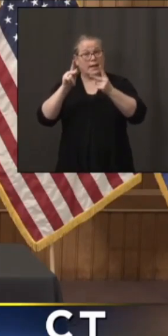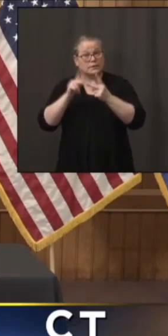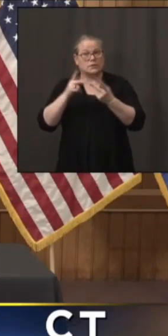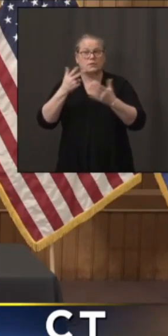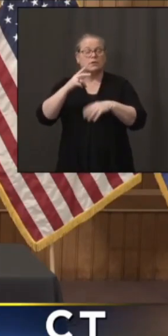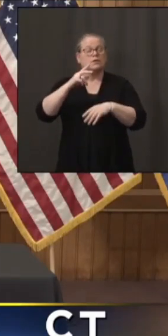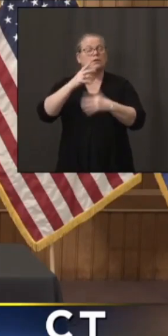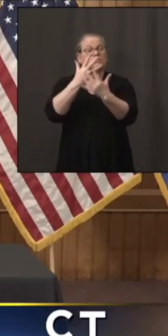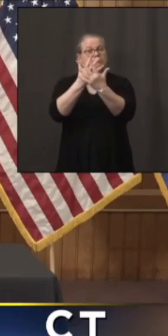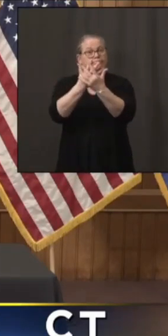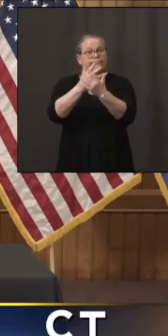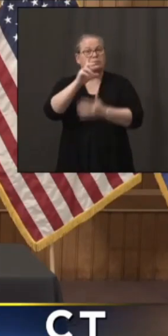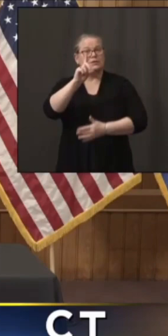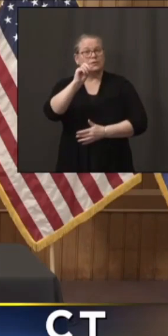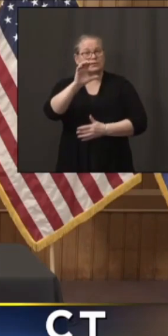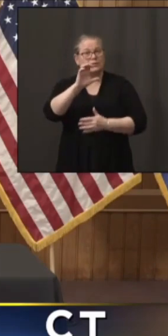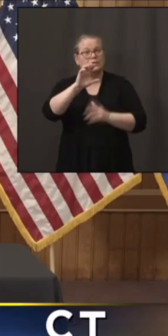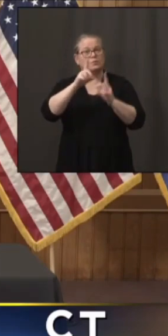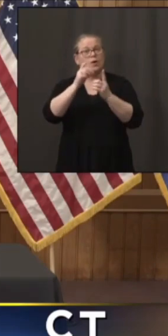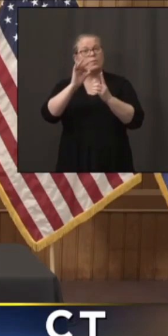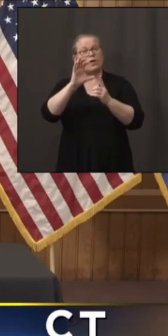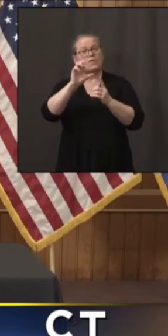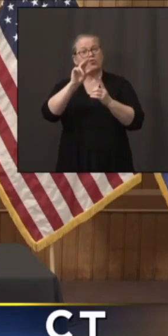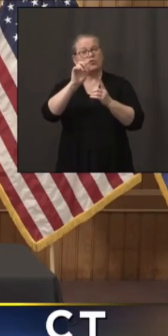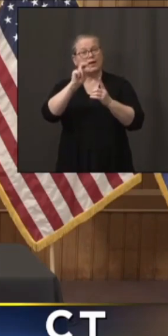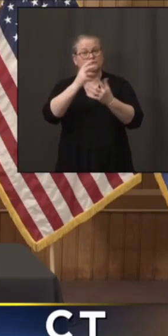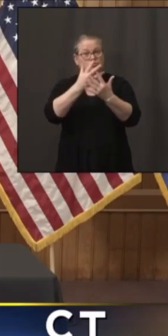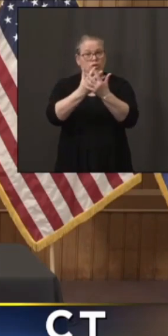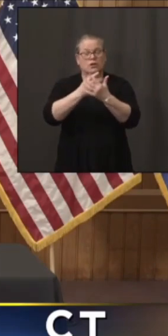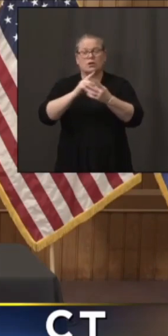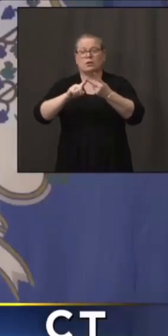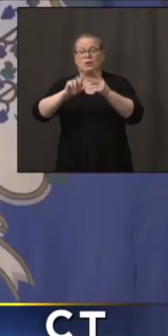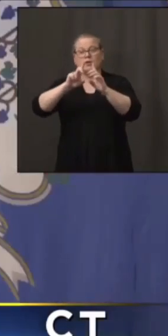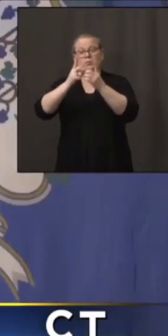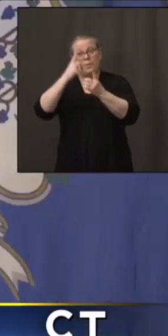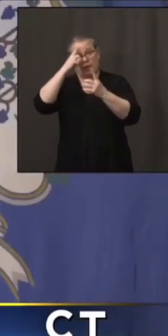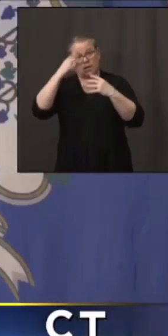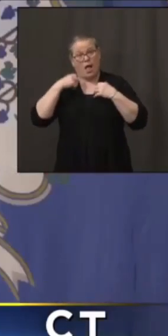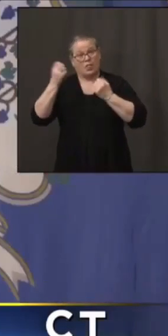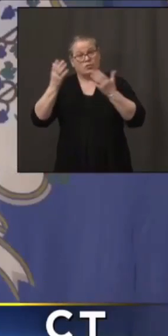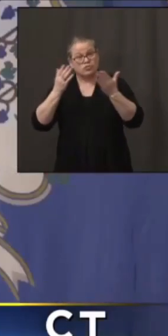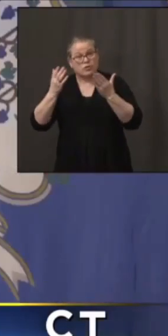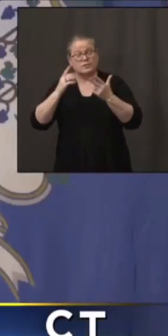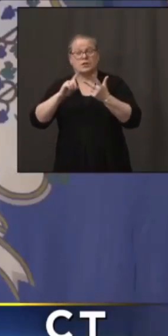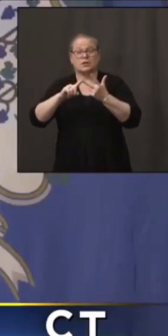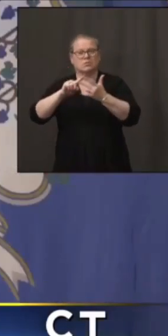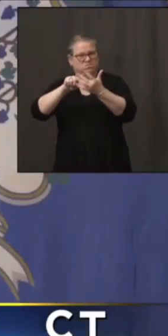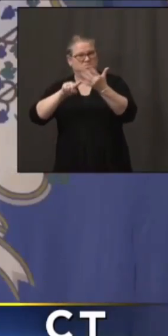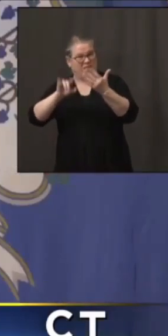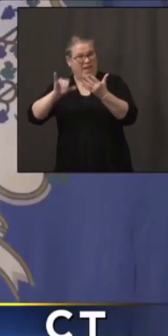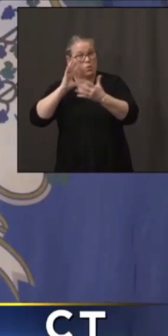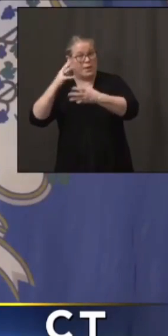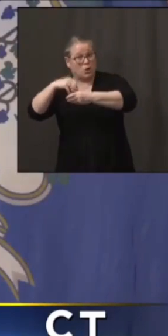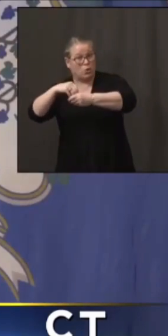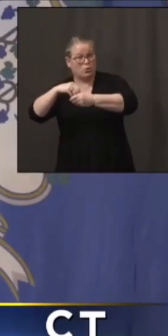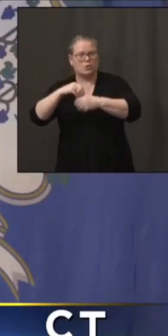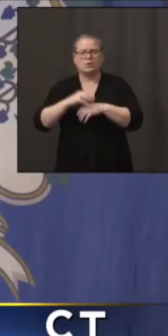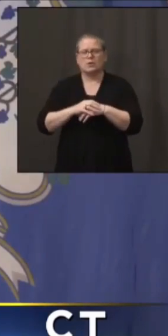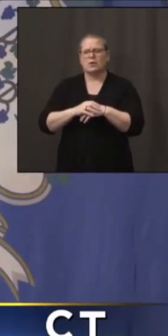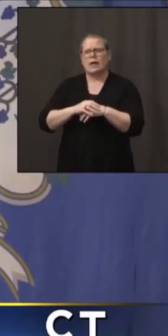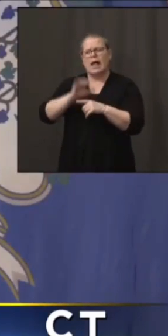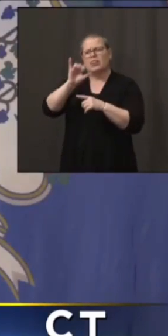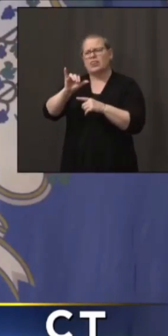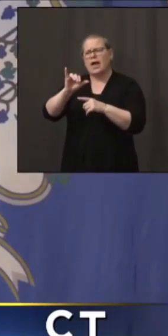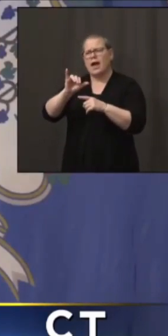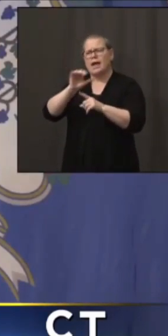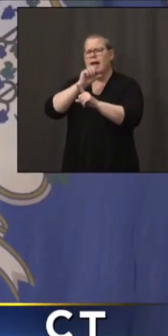Addiction Services, the Department of Developmental Services, et cetera? Yeah, I'm not sure we're going to determine that by age. I think those are